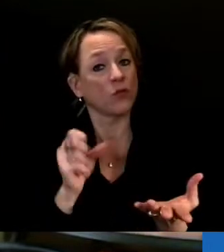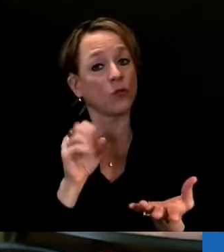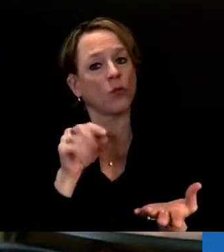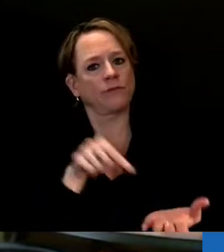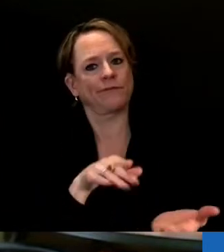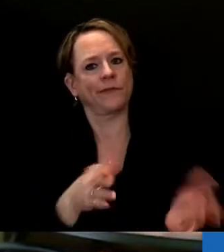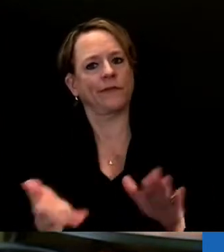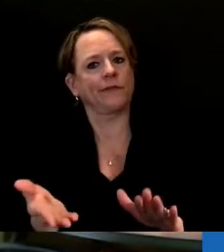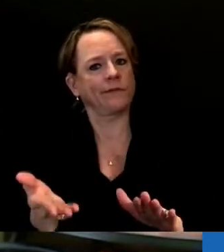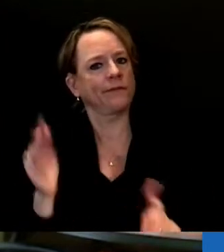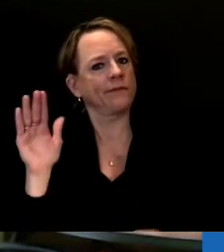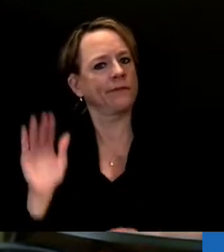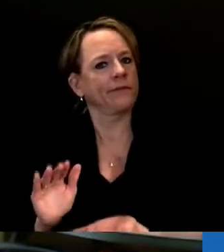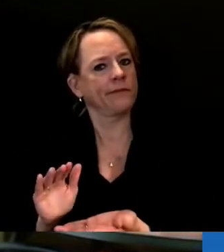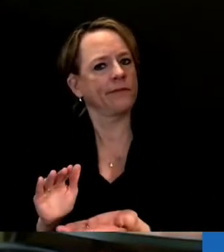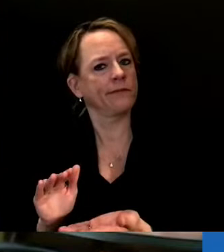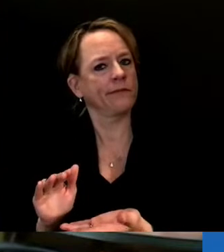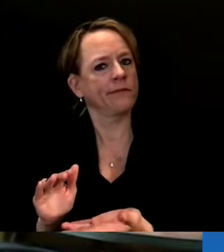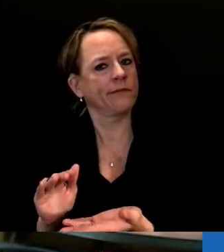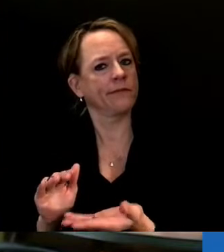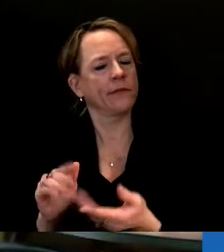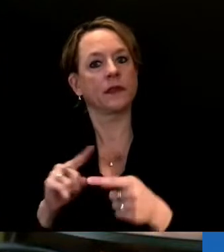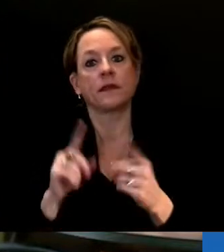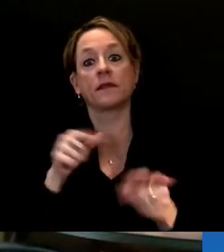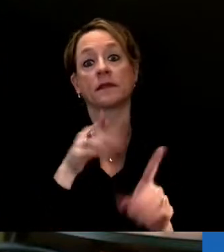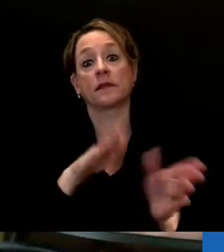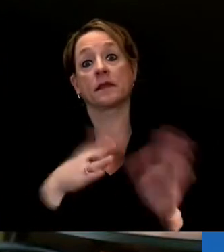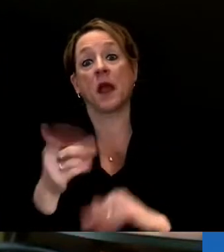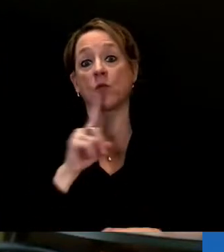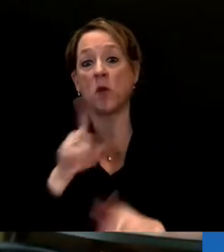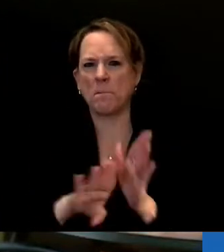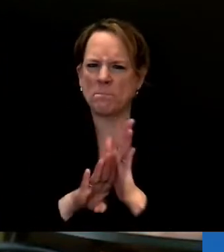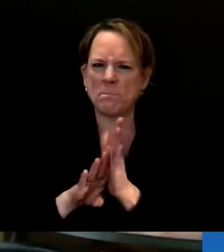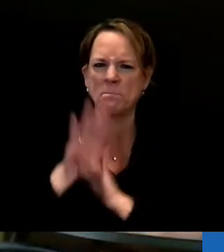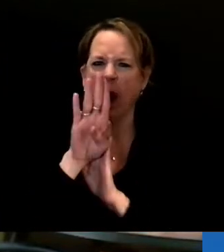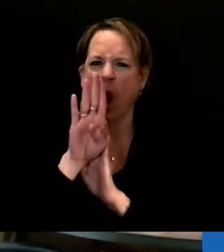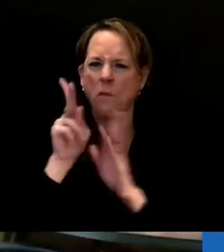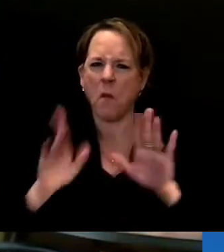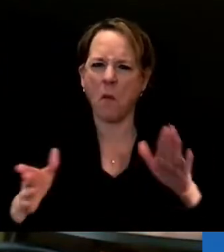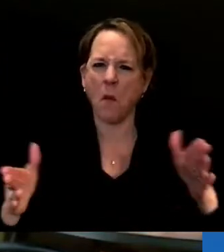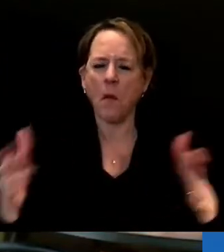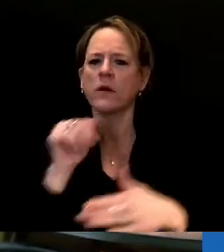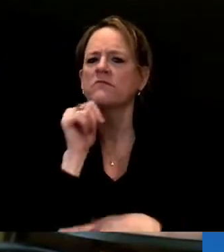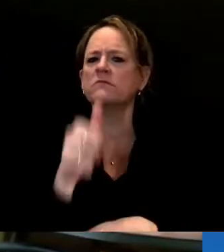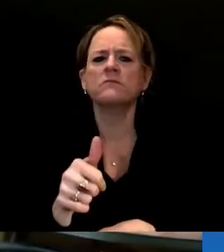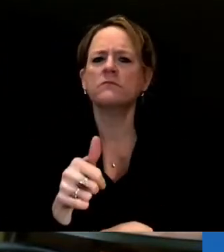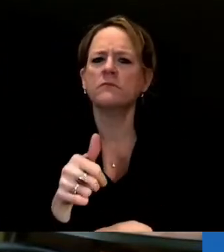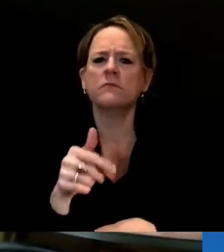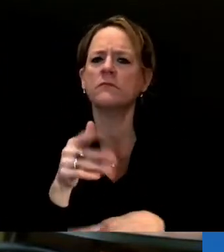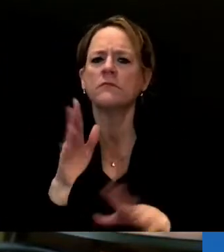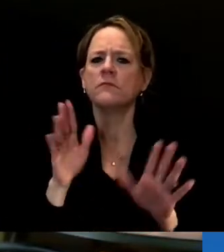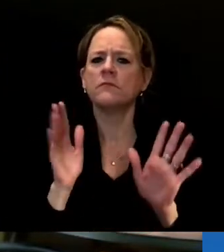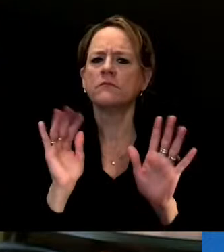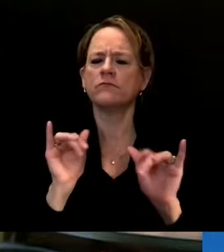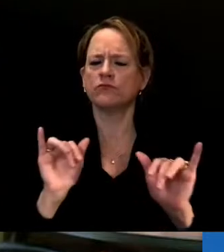in the state due to the high prevalence and the growing prevalence of people being vaccinated.